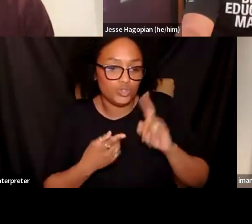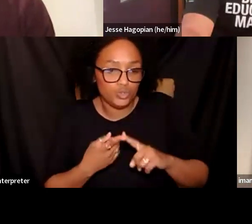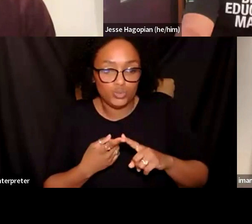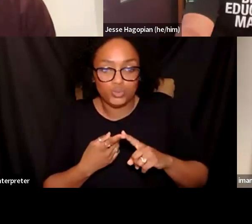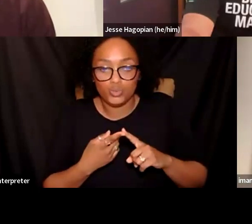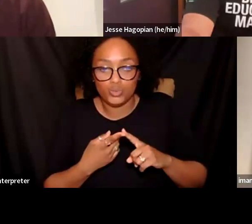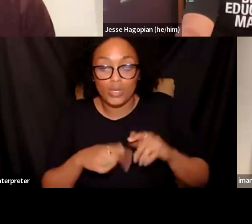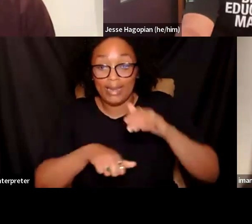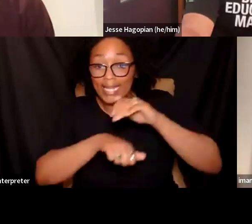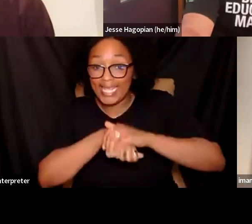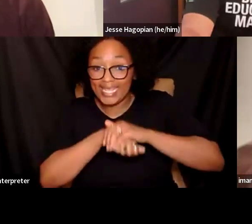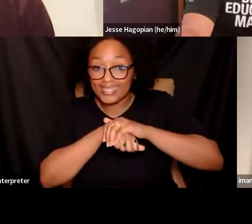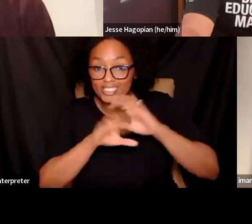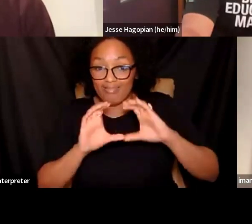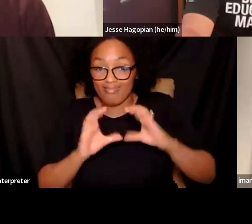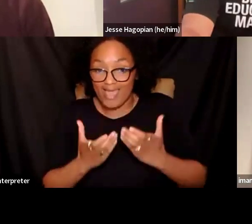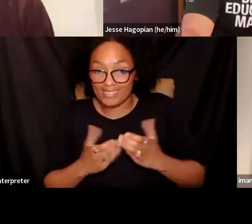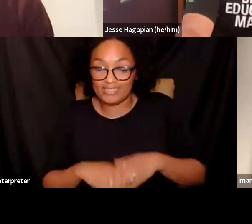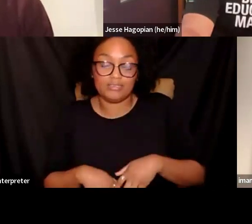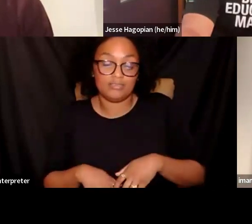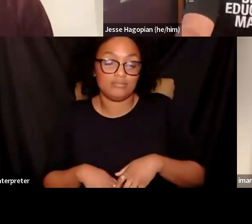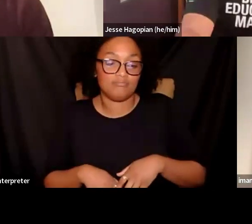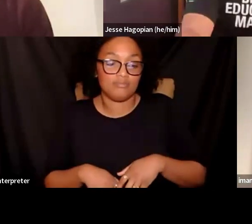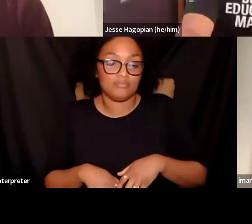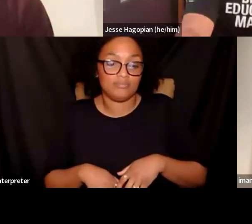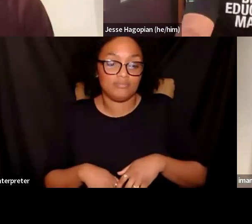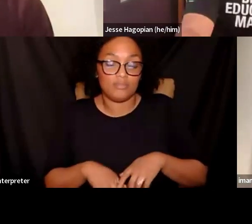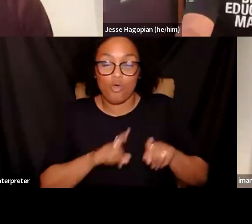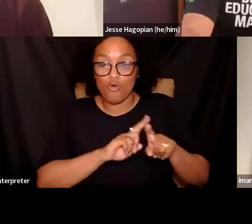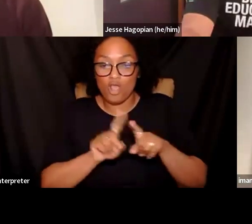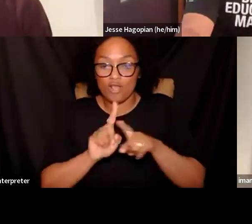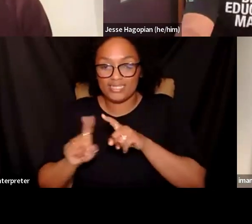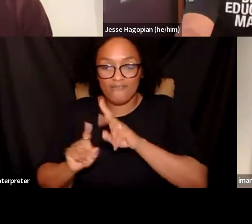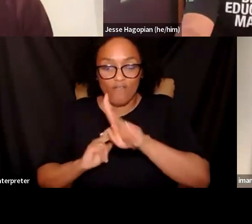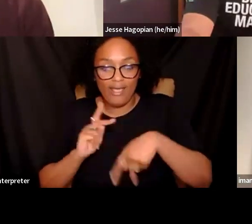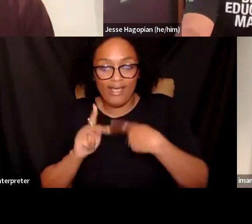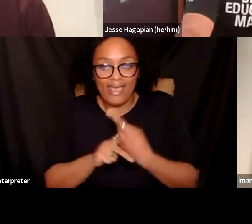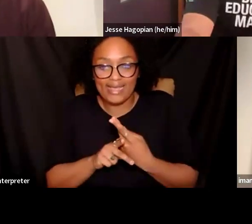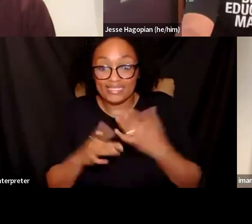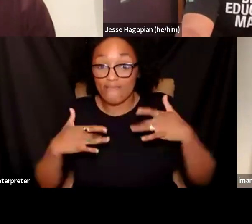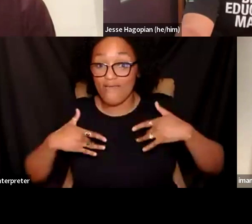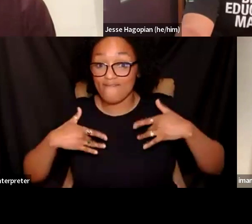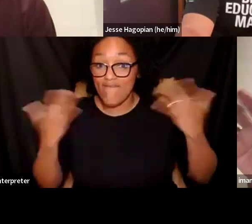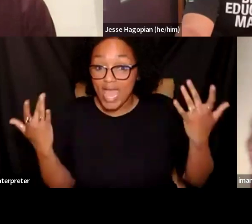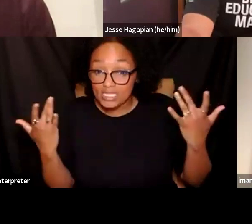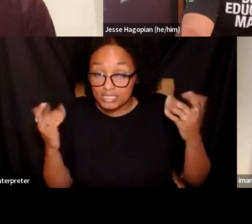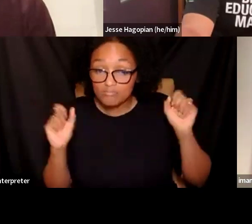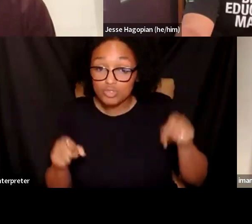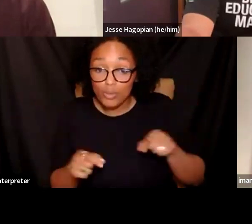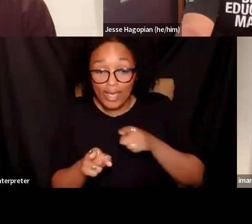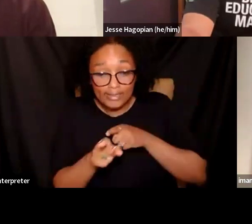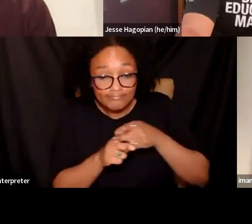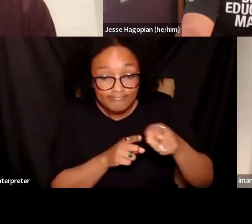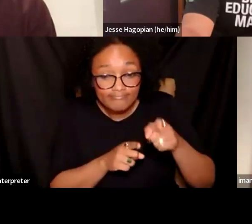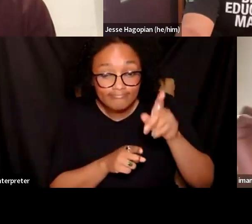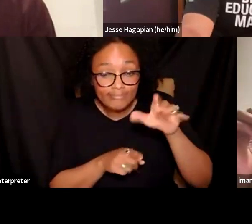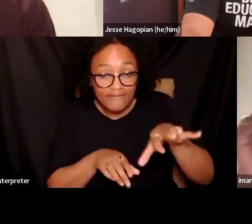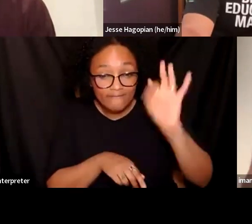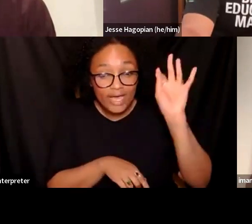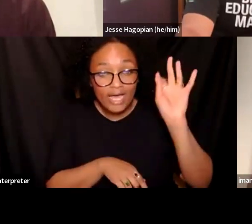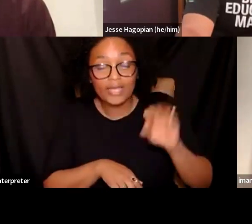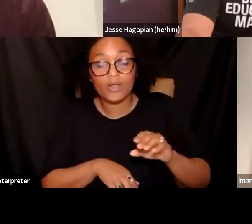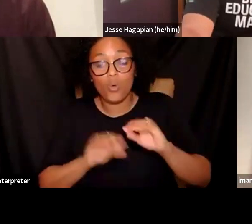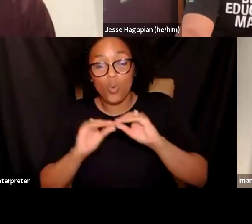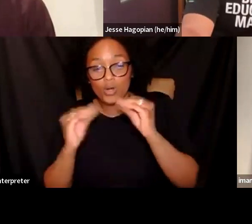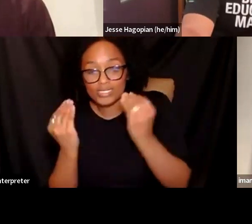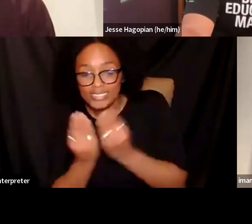for English classes, or you can look for various kinds of events and pedagogical questions, organizations,